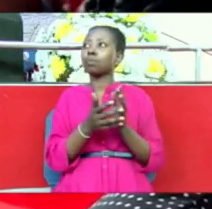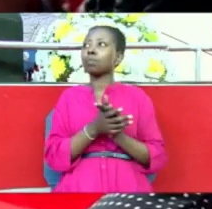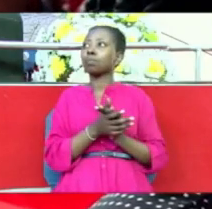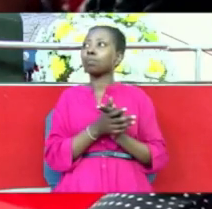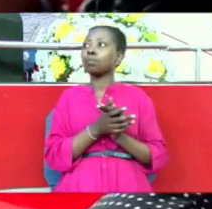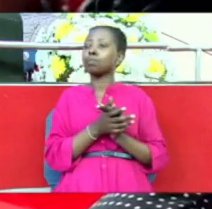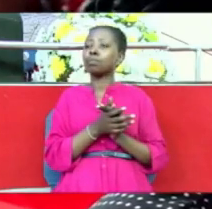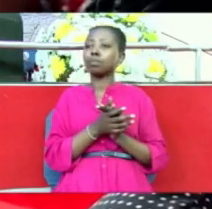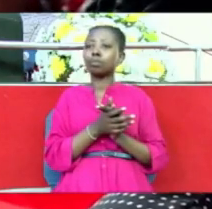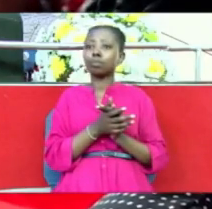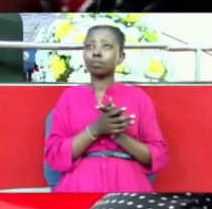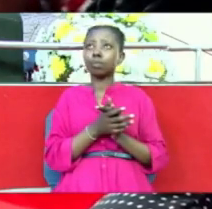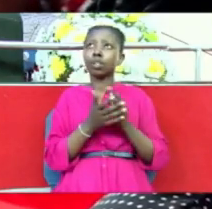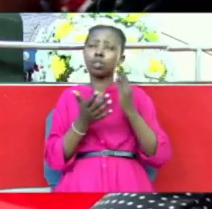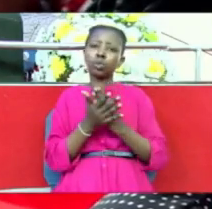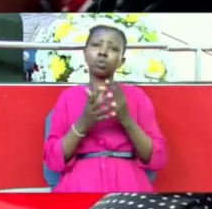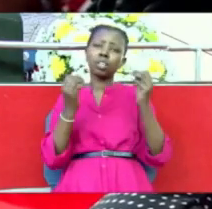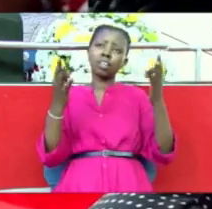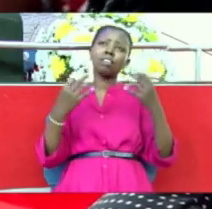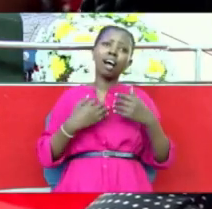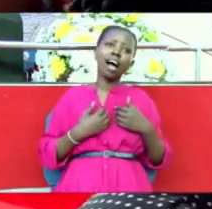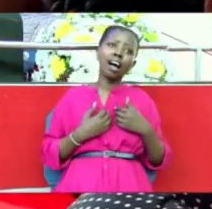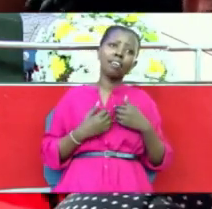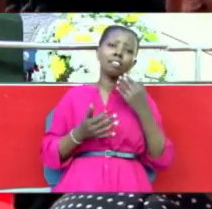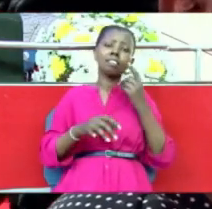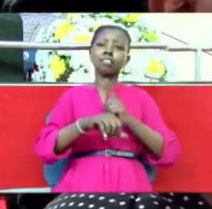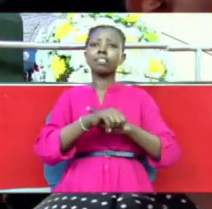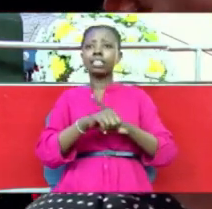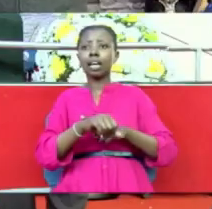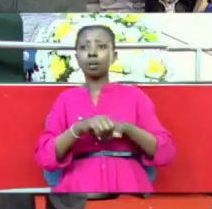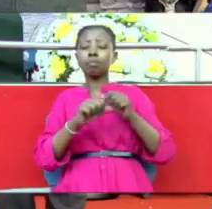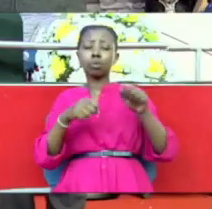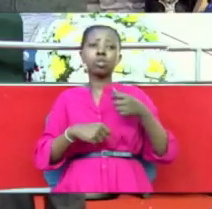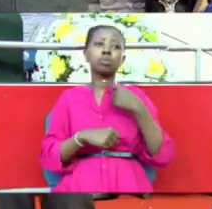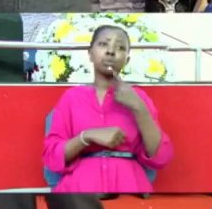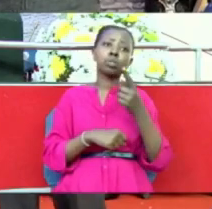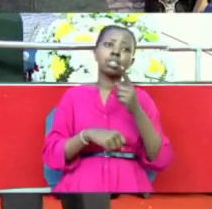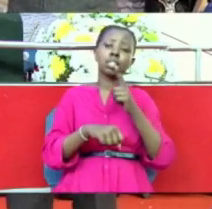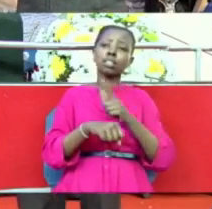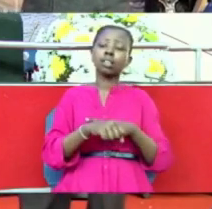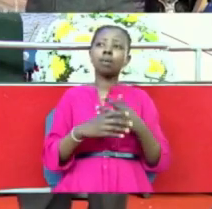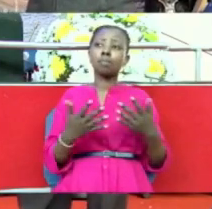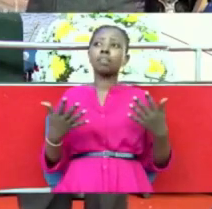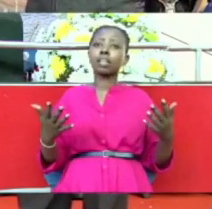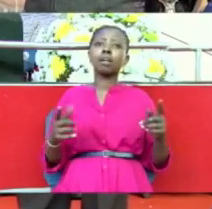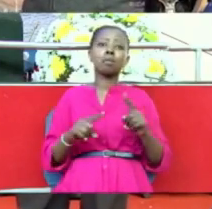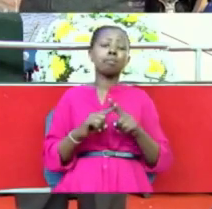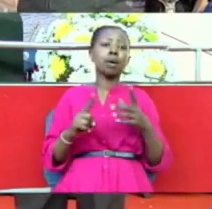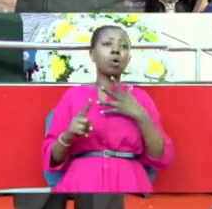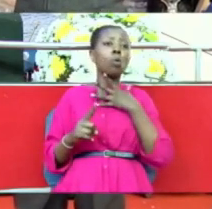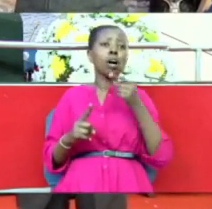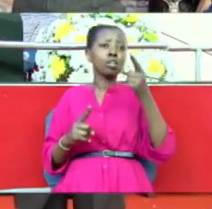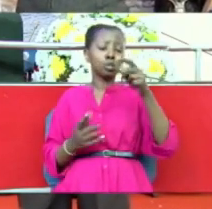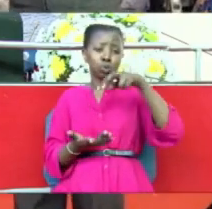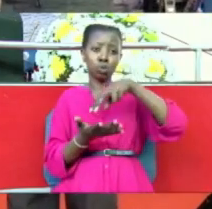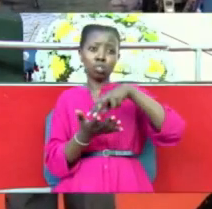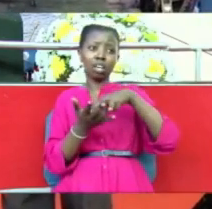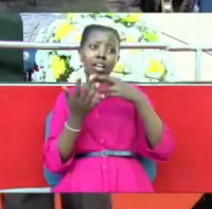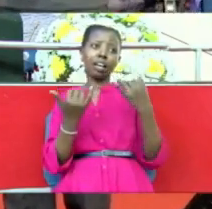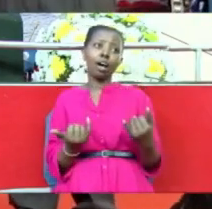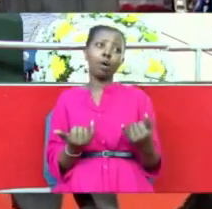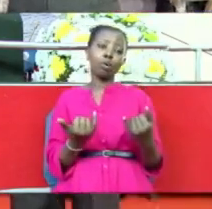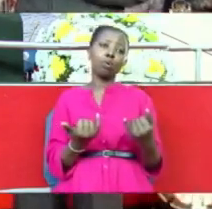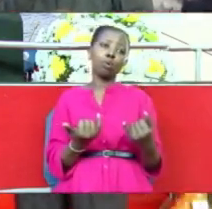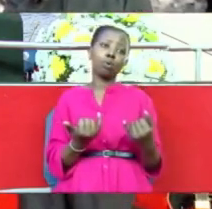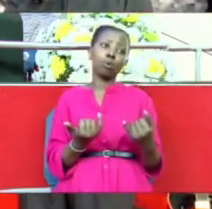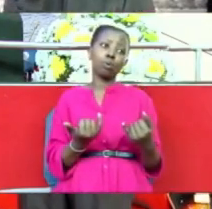Of course, if we had the time, we would say something else. But I want you to stand and I want you